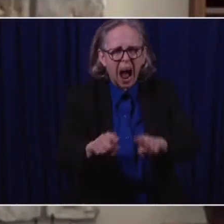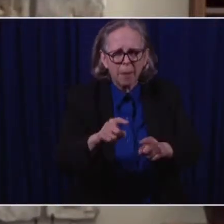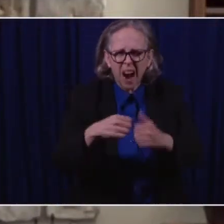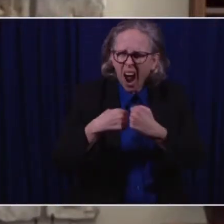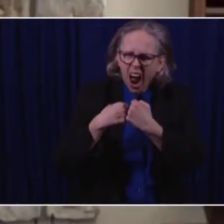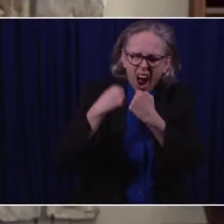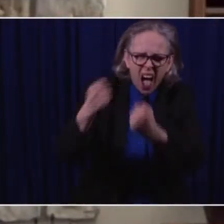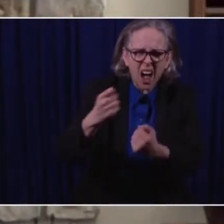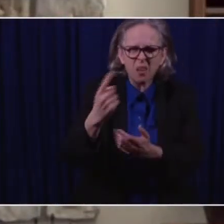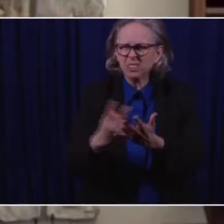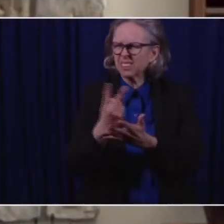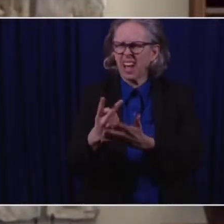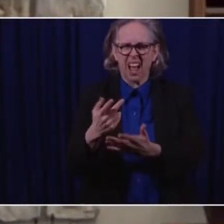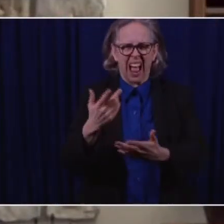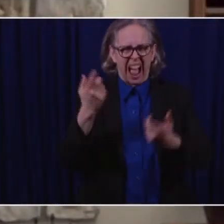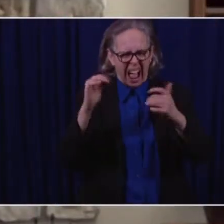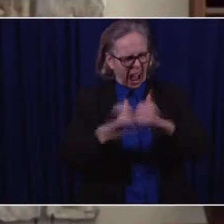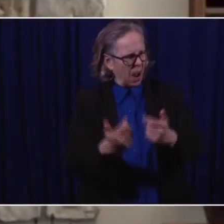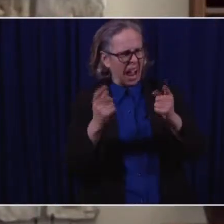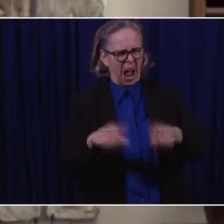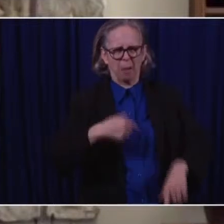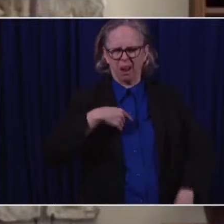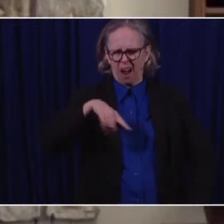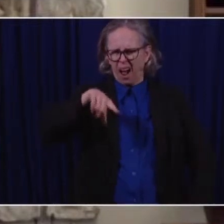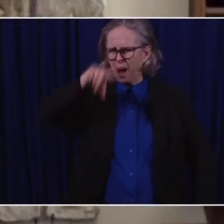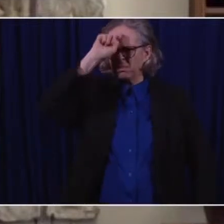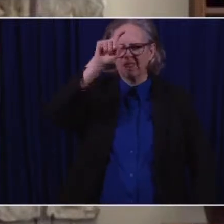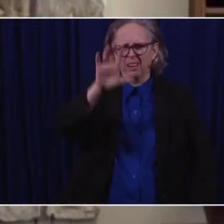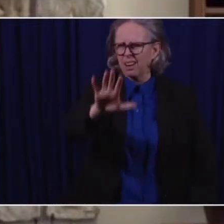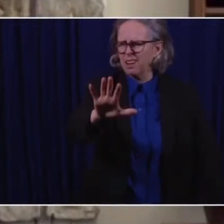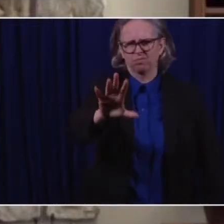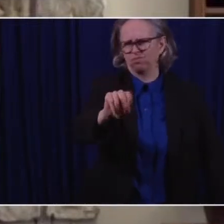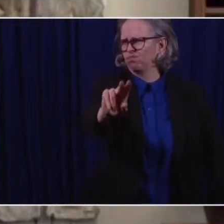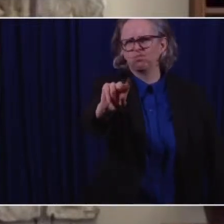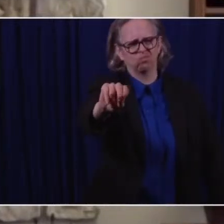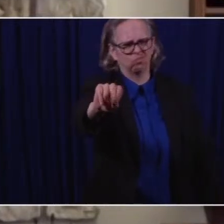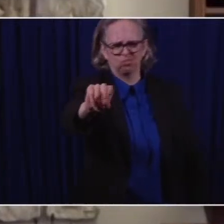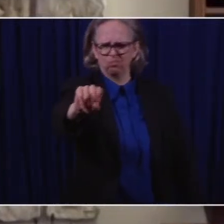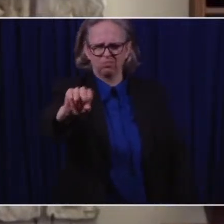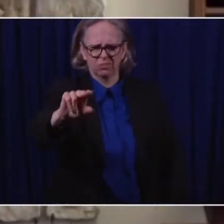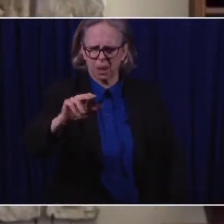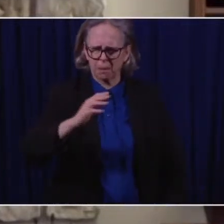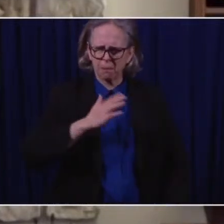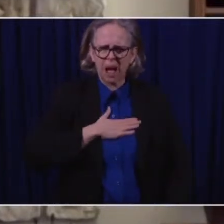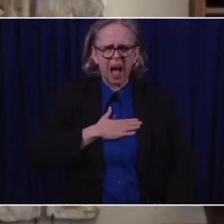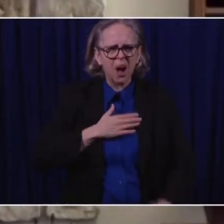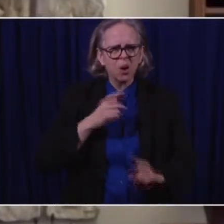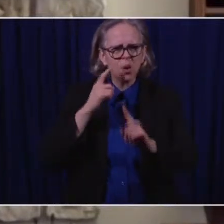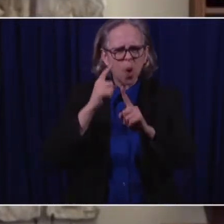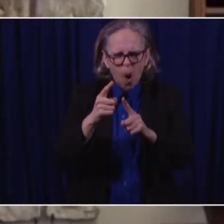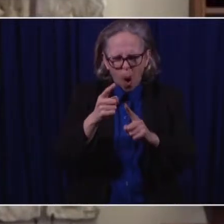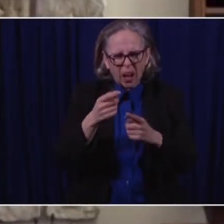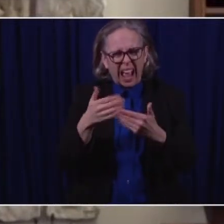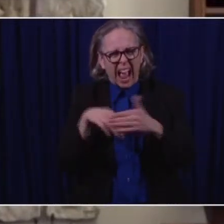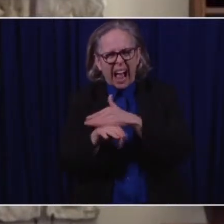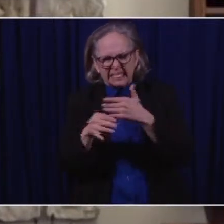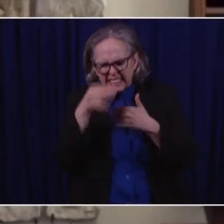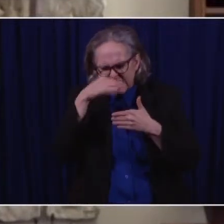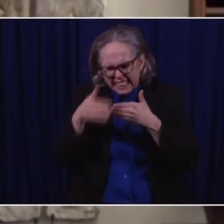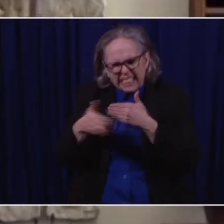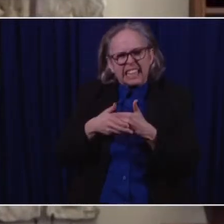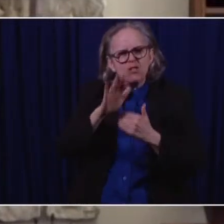now, places where people can go, is we want people to be able to go fairly close to their home.